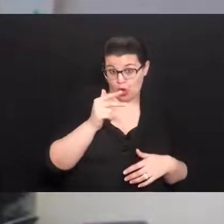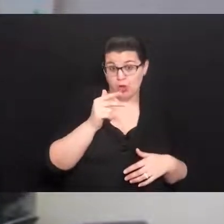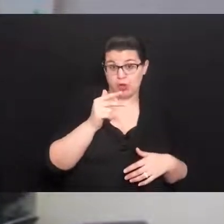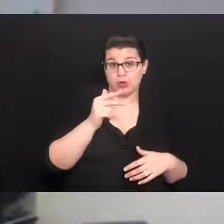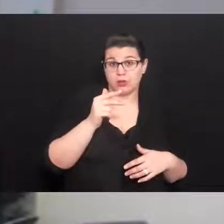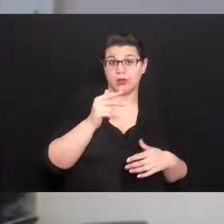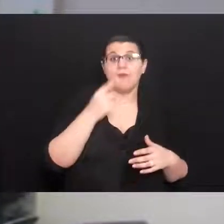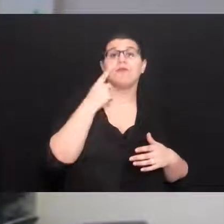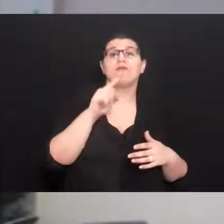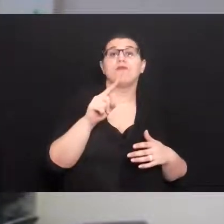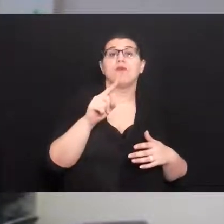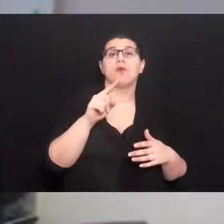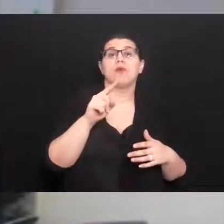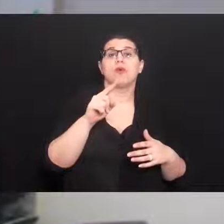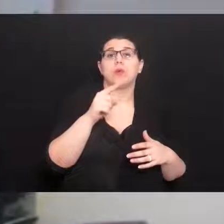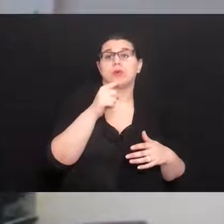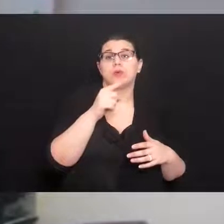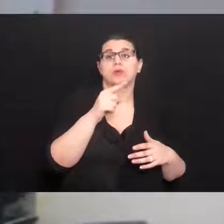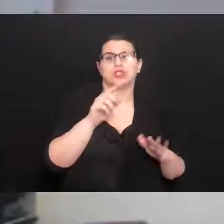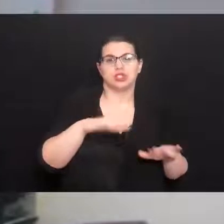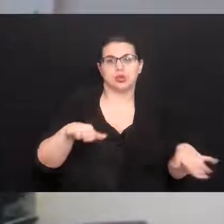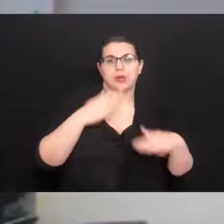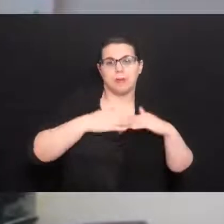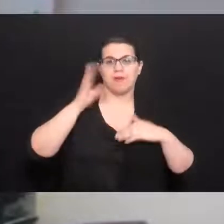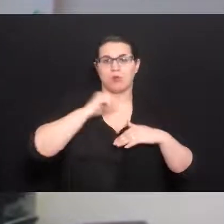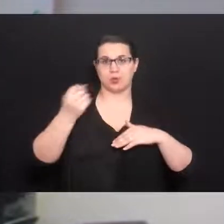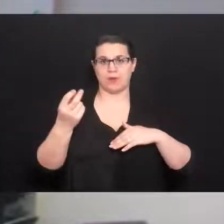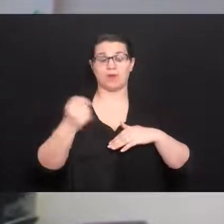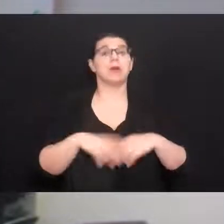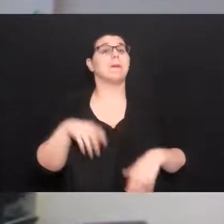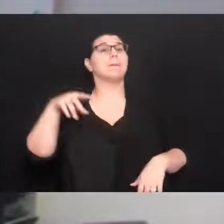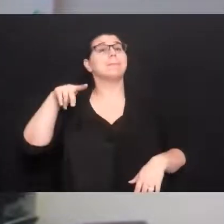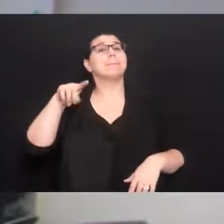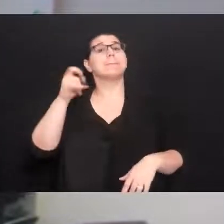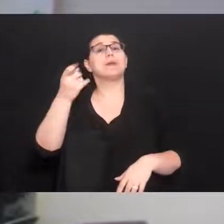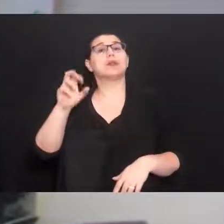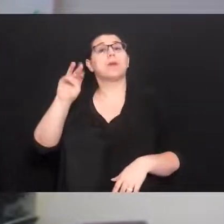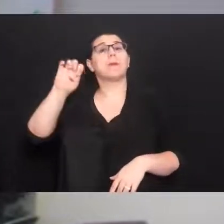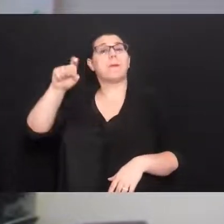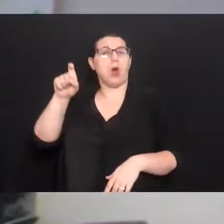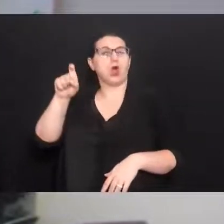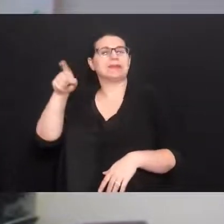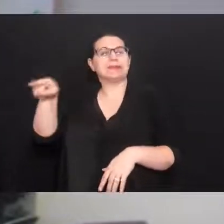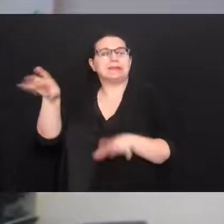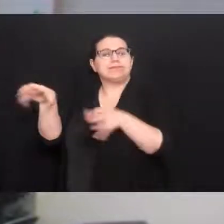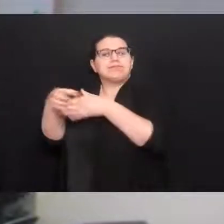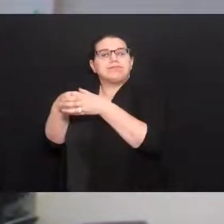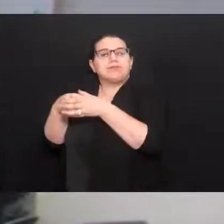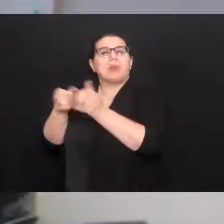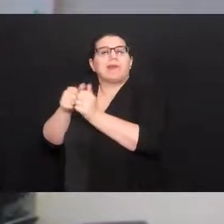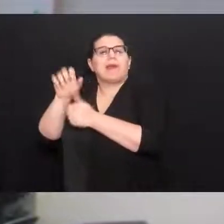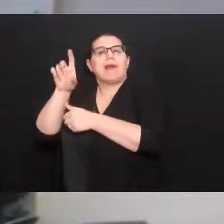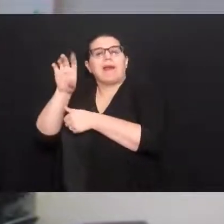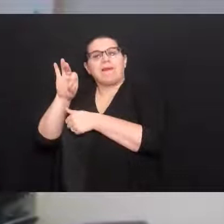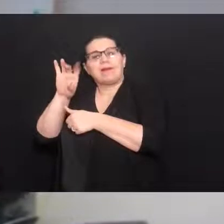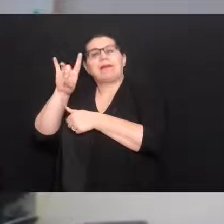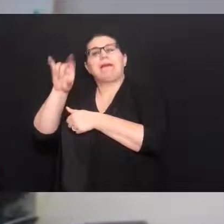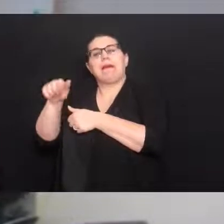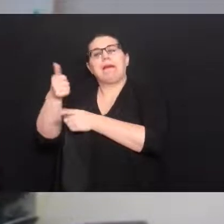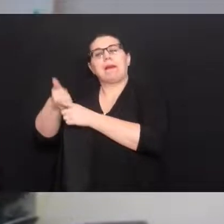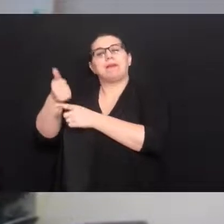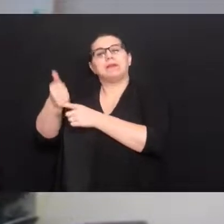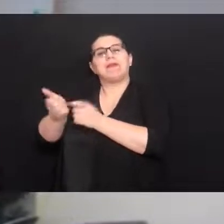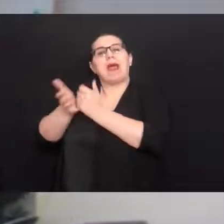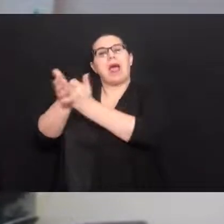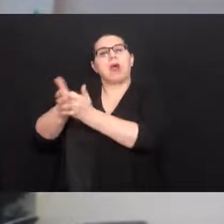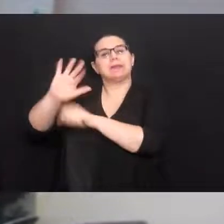over. Peter Marks, who runs the subcommittee of the FDA that starts to make this guidance,